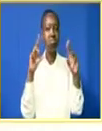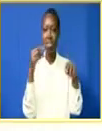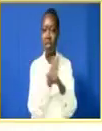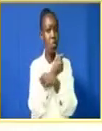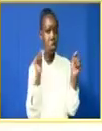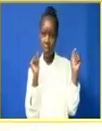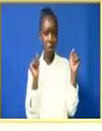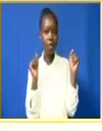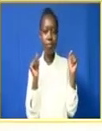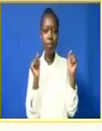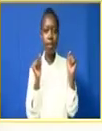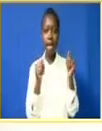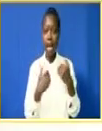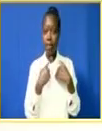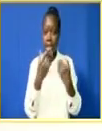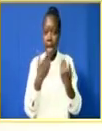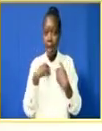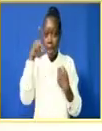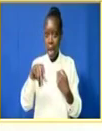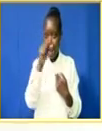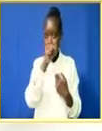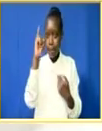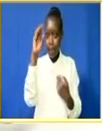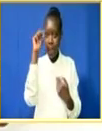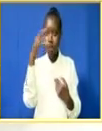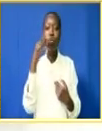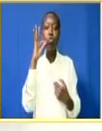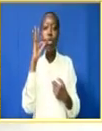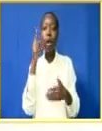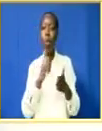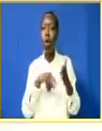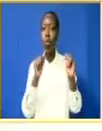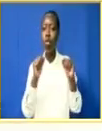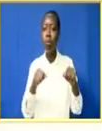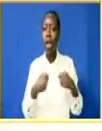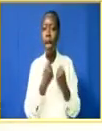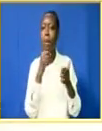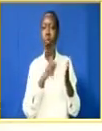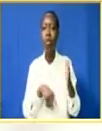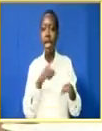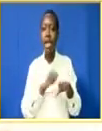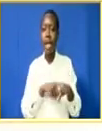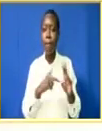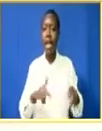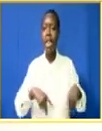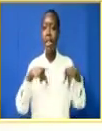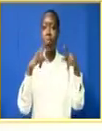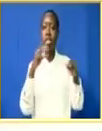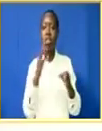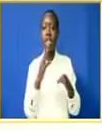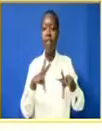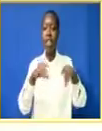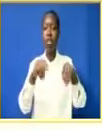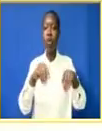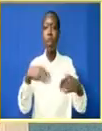not. You've told me you have the passion fruit somewhere. Yes. Now, what would happen to the yields and the produce if that soil was carried